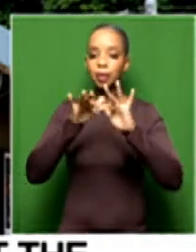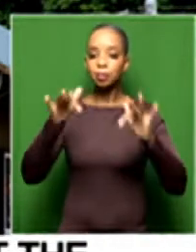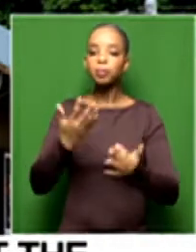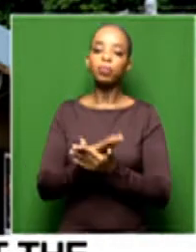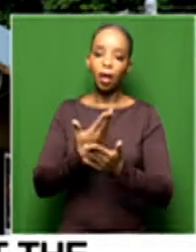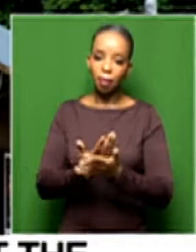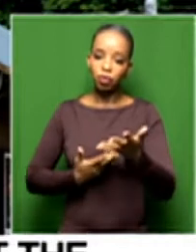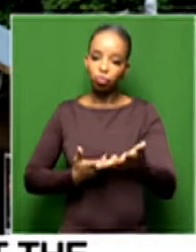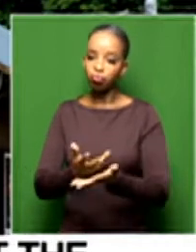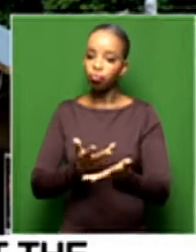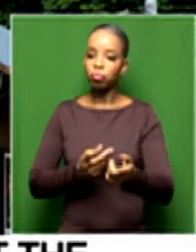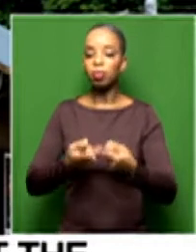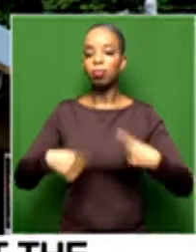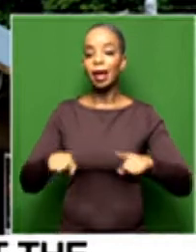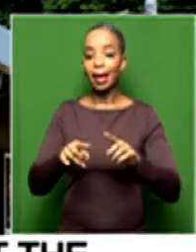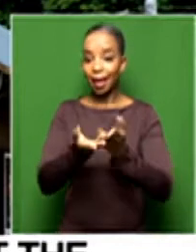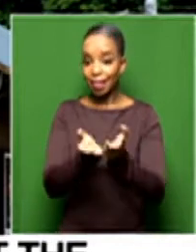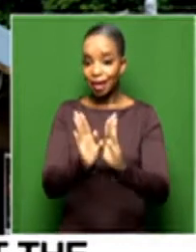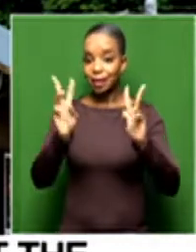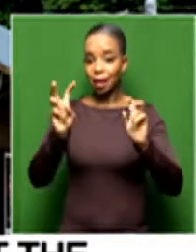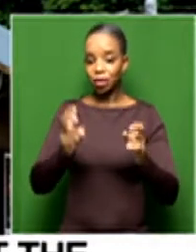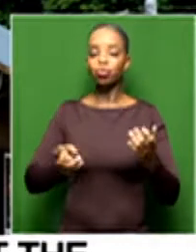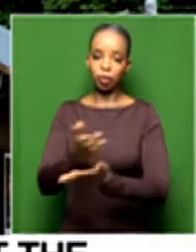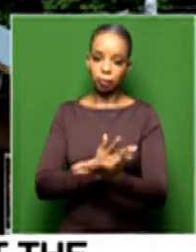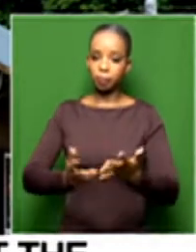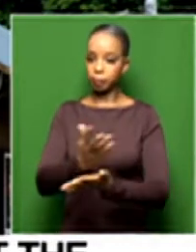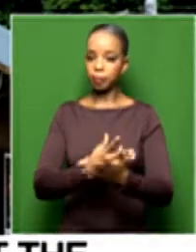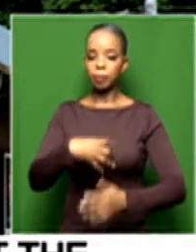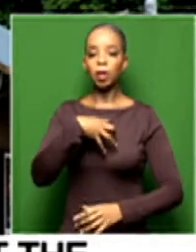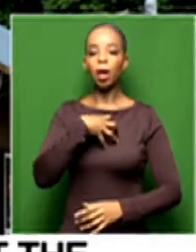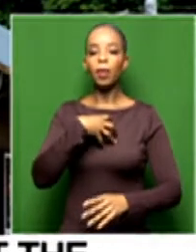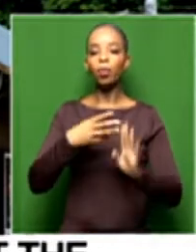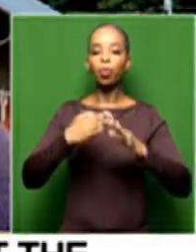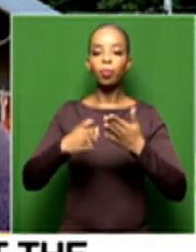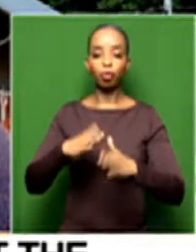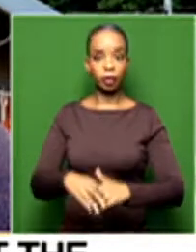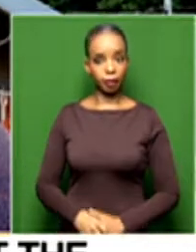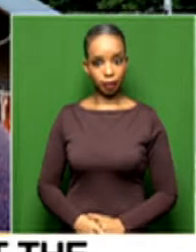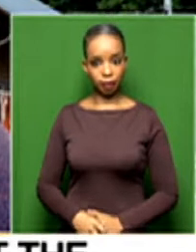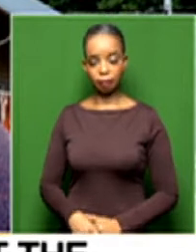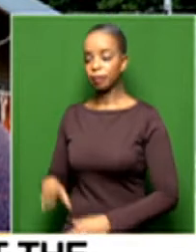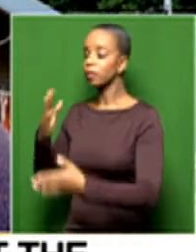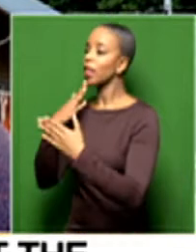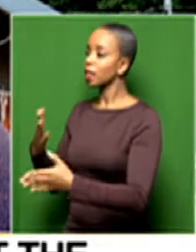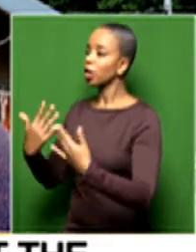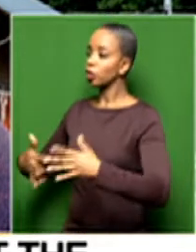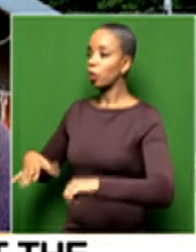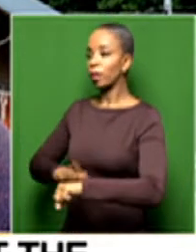and debate these issues in our own societies and communities. All right, Bheki, great chatting to you. Thank you so much for your